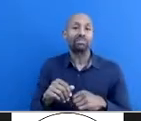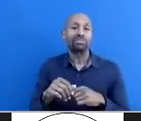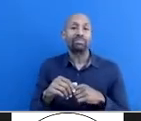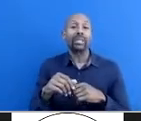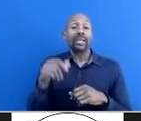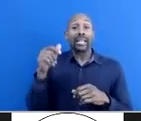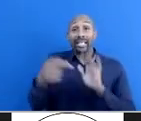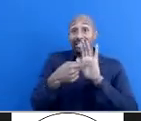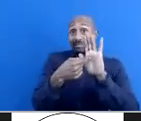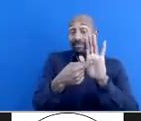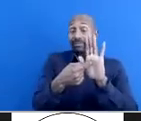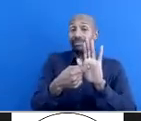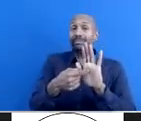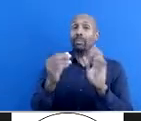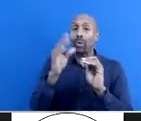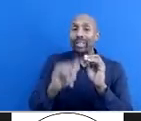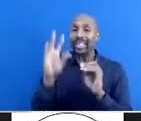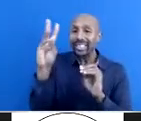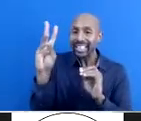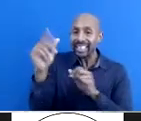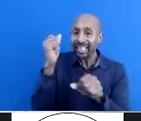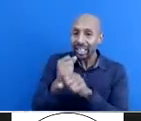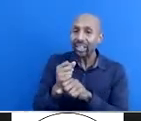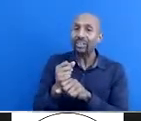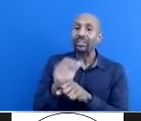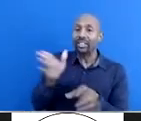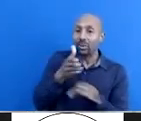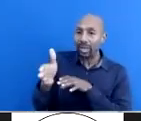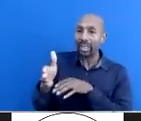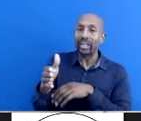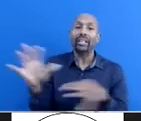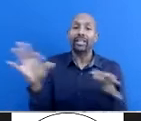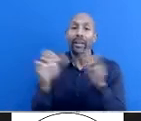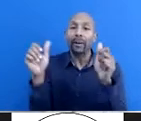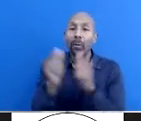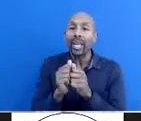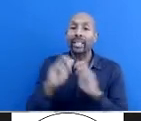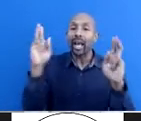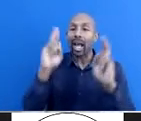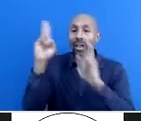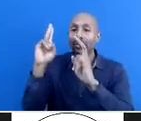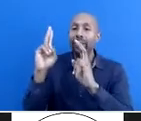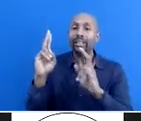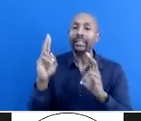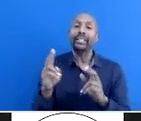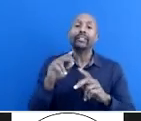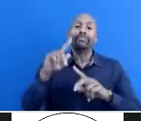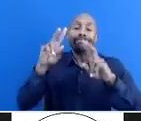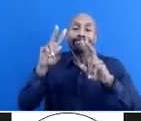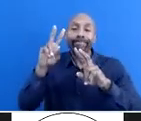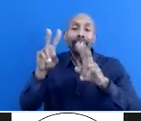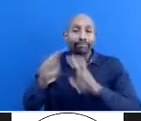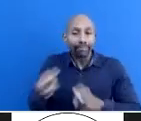historic inflection points, currents of hybridity, and the affirmation of African American identity. This